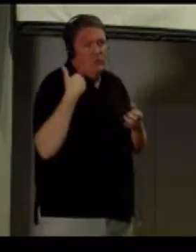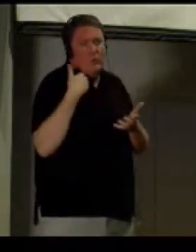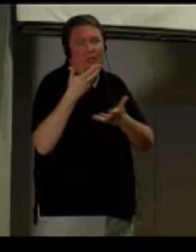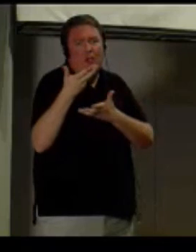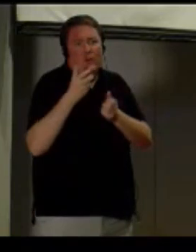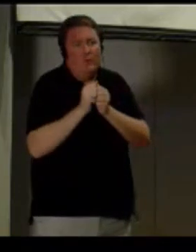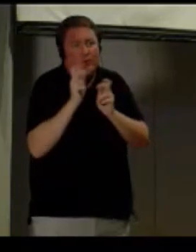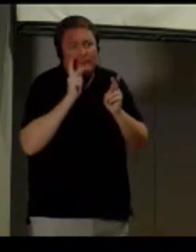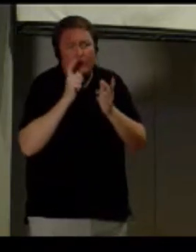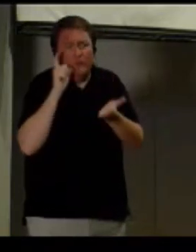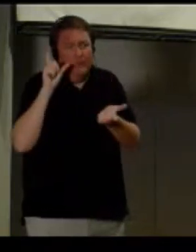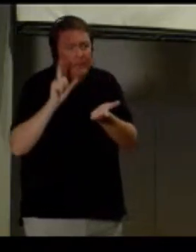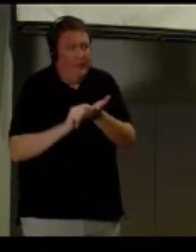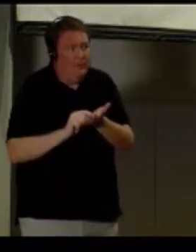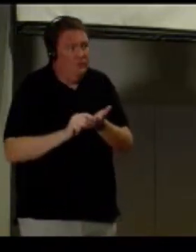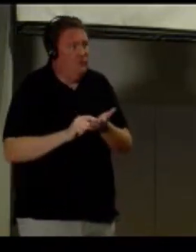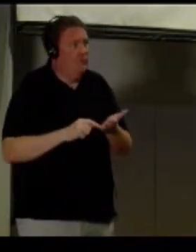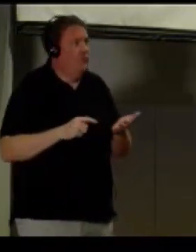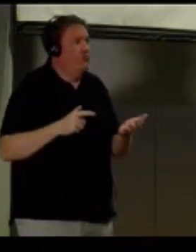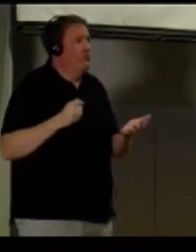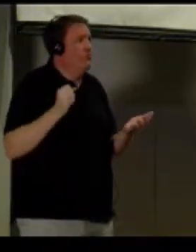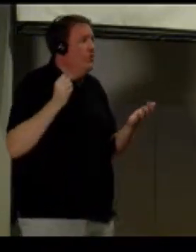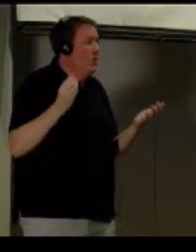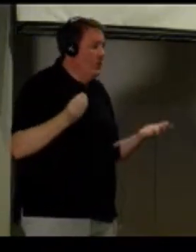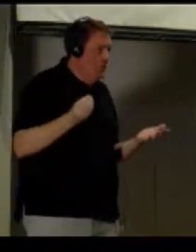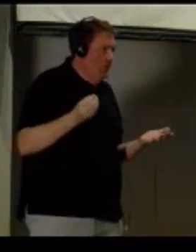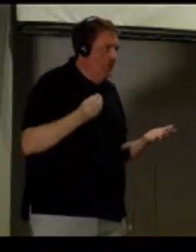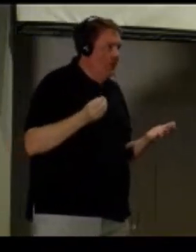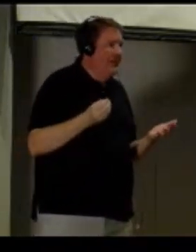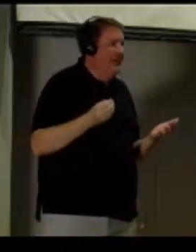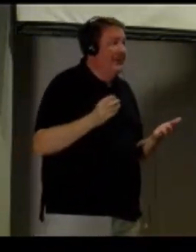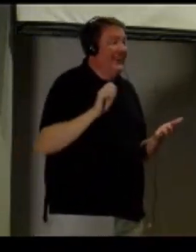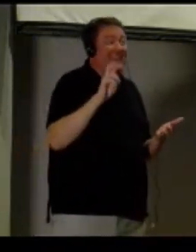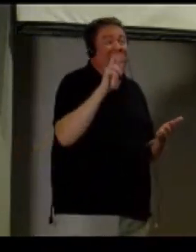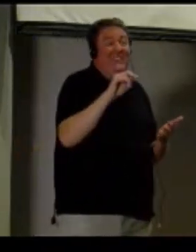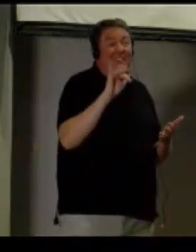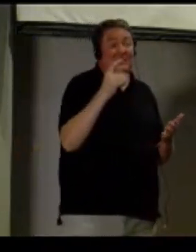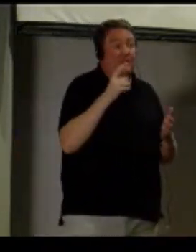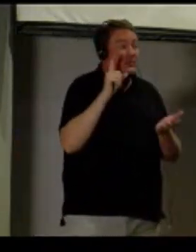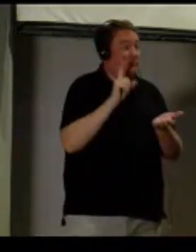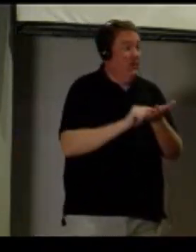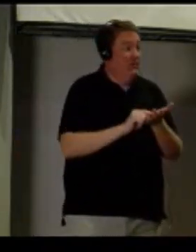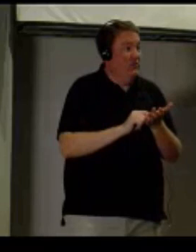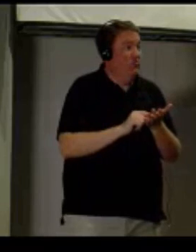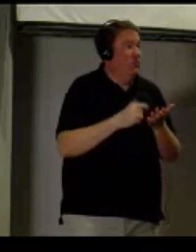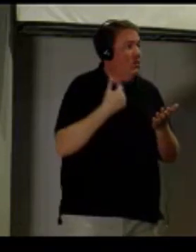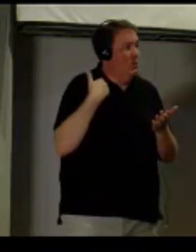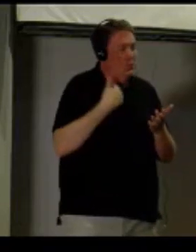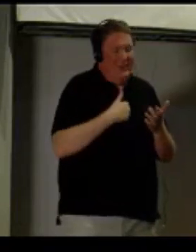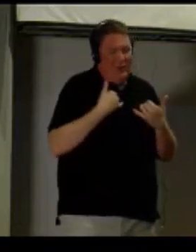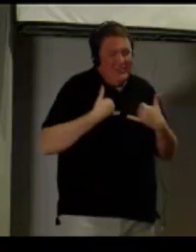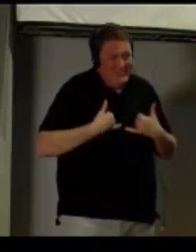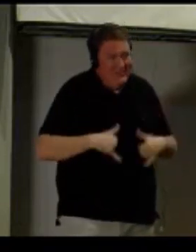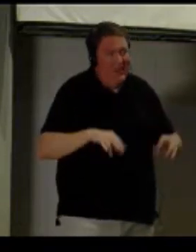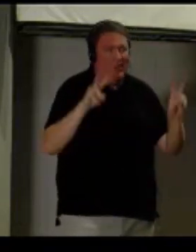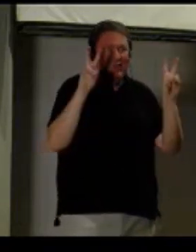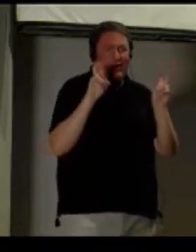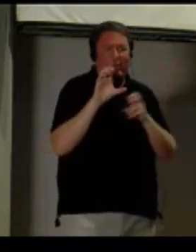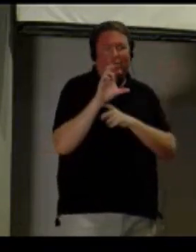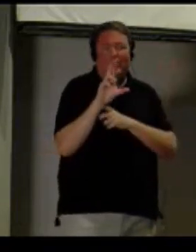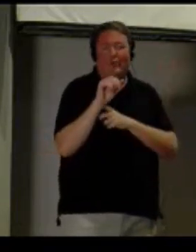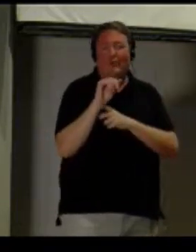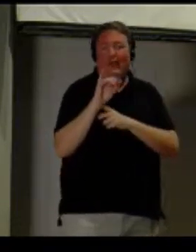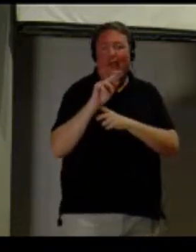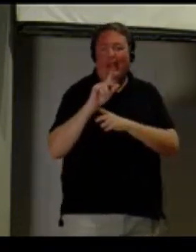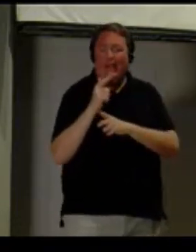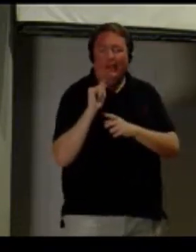say, you might think about this. So there, even once something's published, there's an ongoing curation of helping people to be good